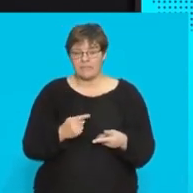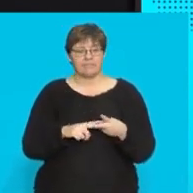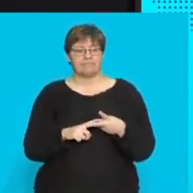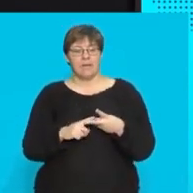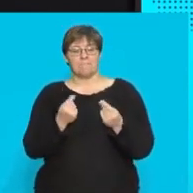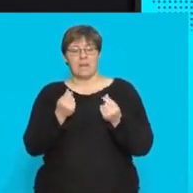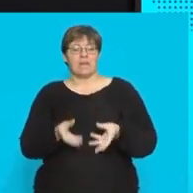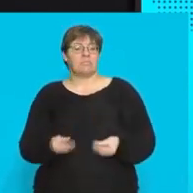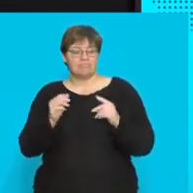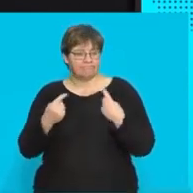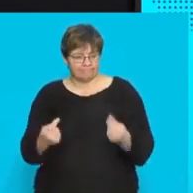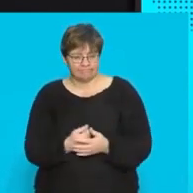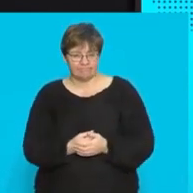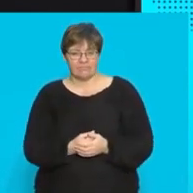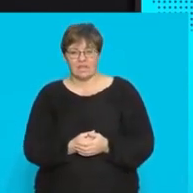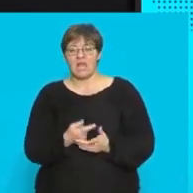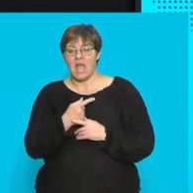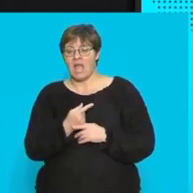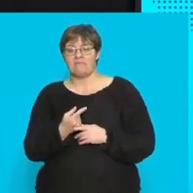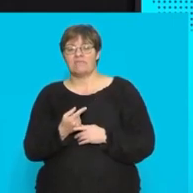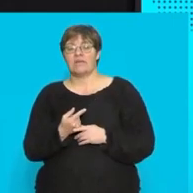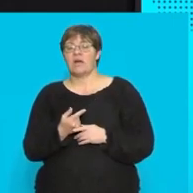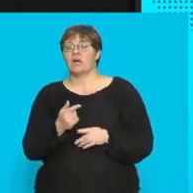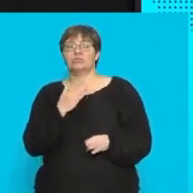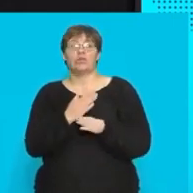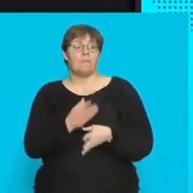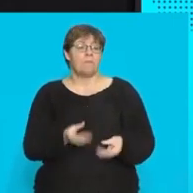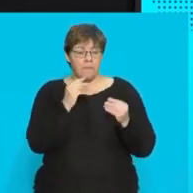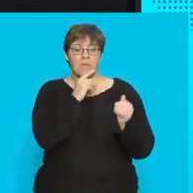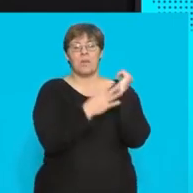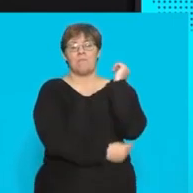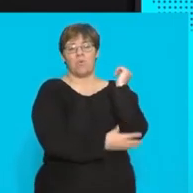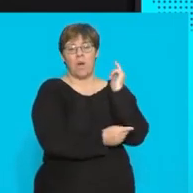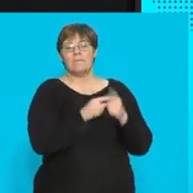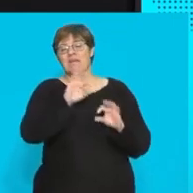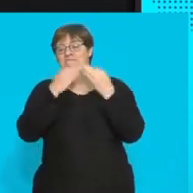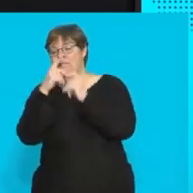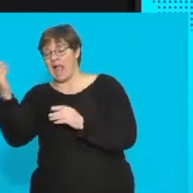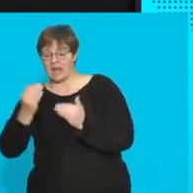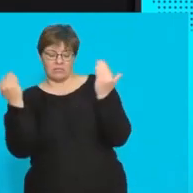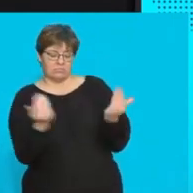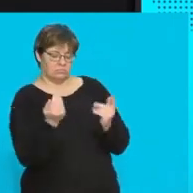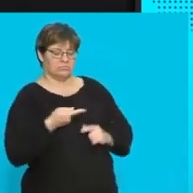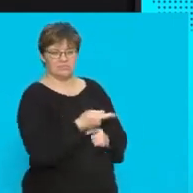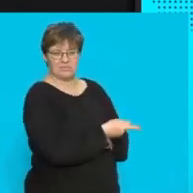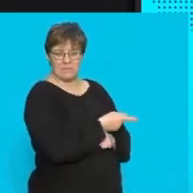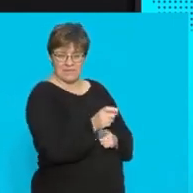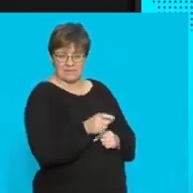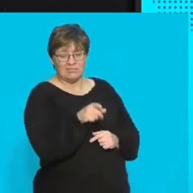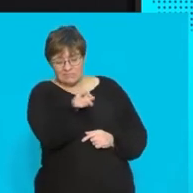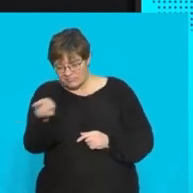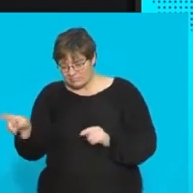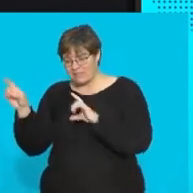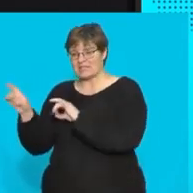money. If they don't have jobs, they're poor. They might need reliance on other members of the family. And those family